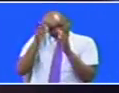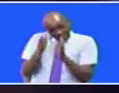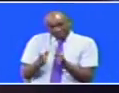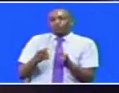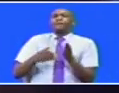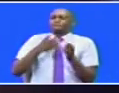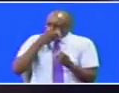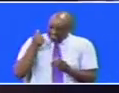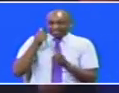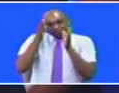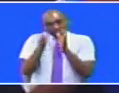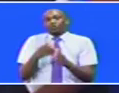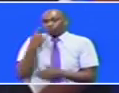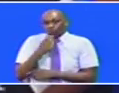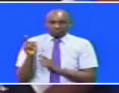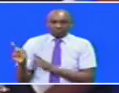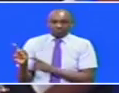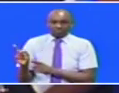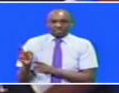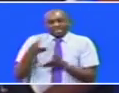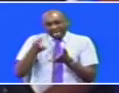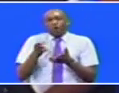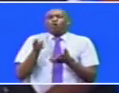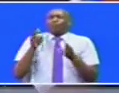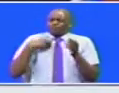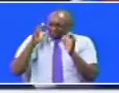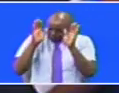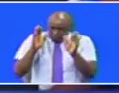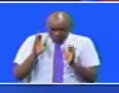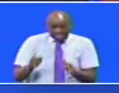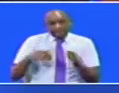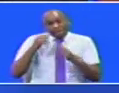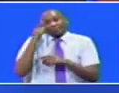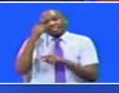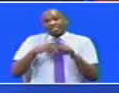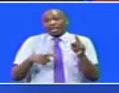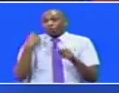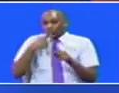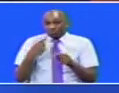Most Valuable Player. The most valuable player for the year 2016 is